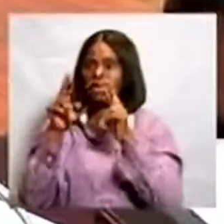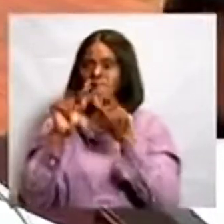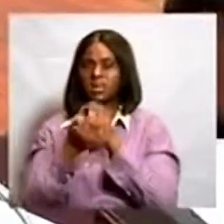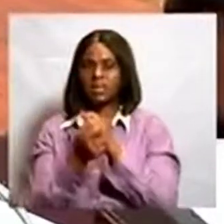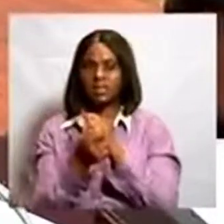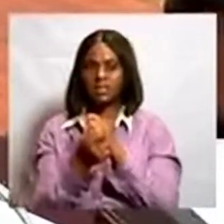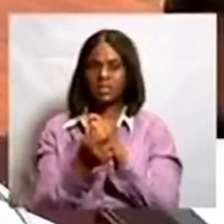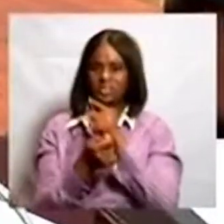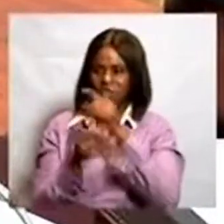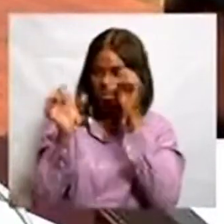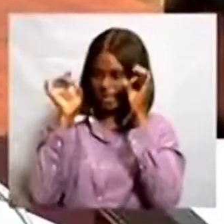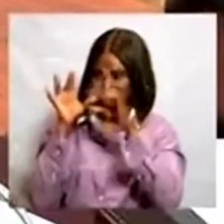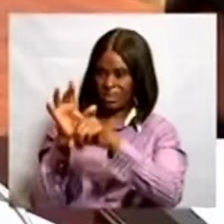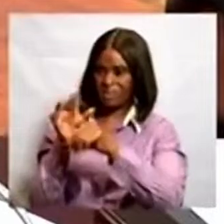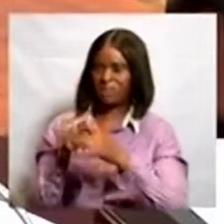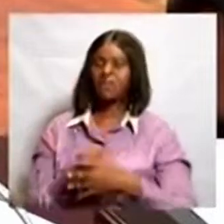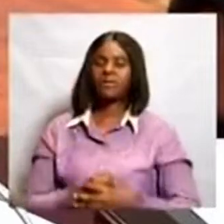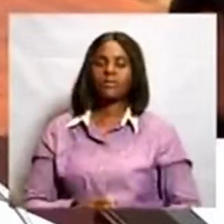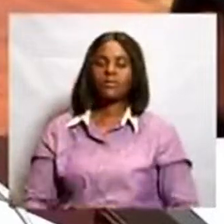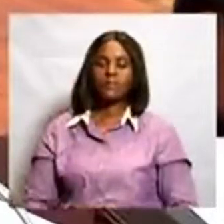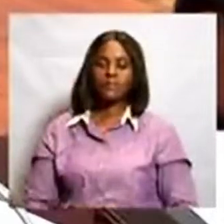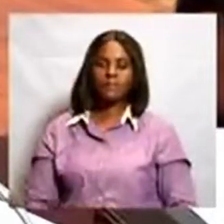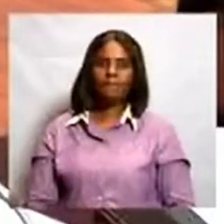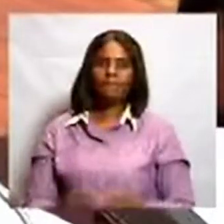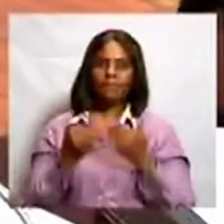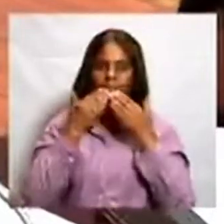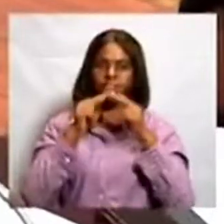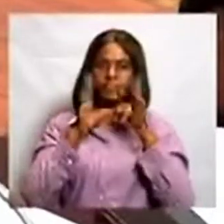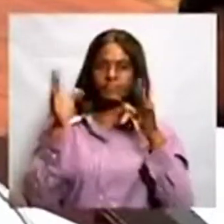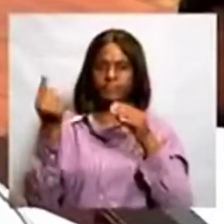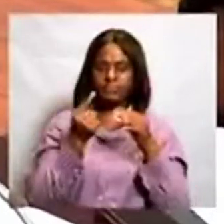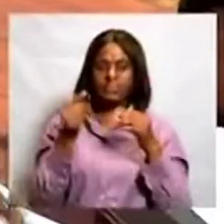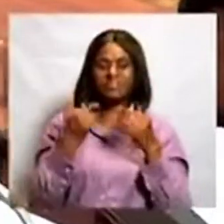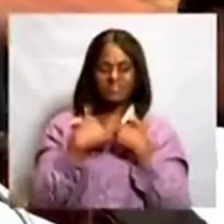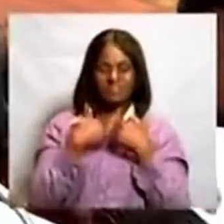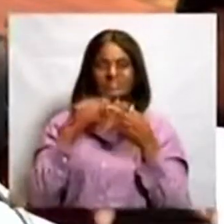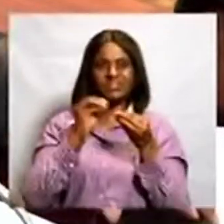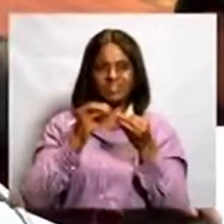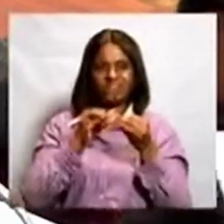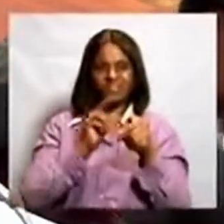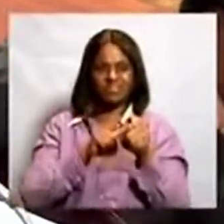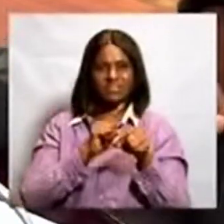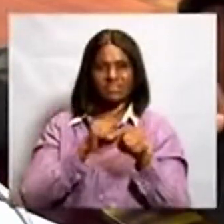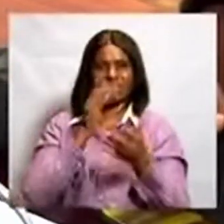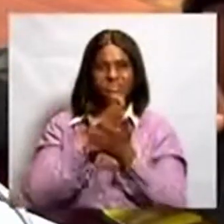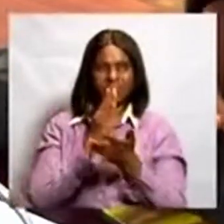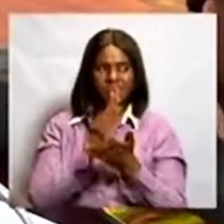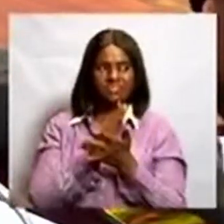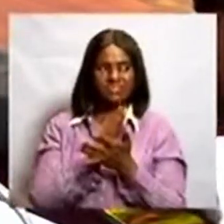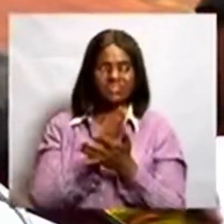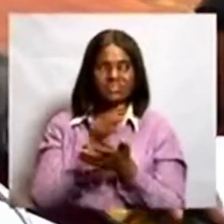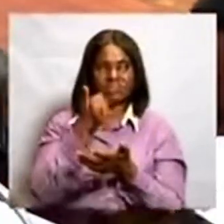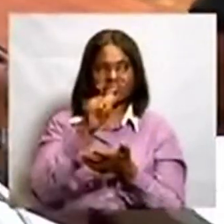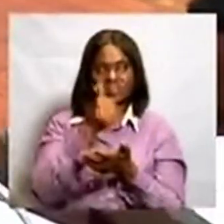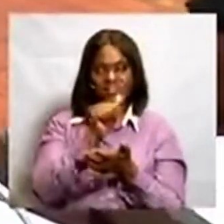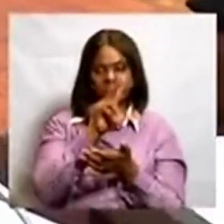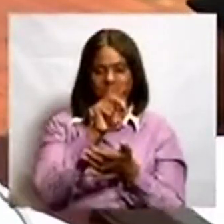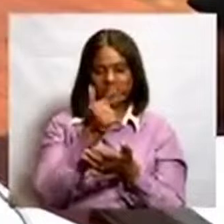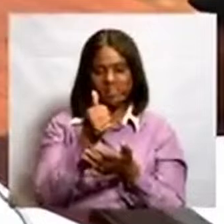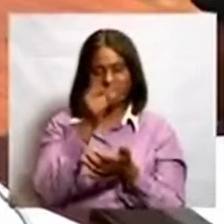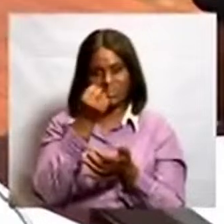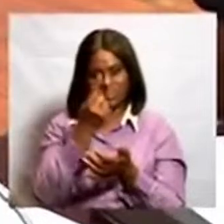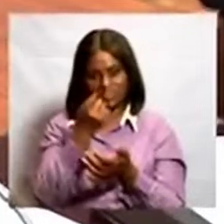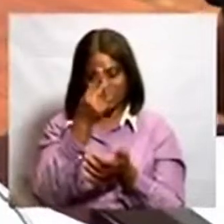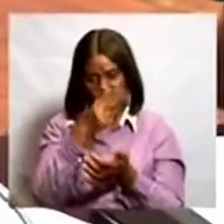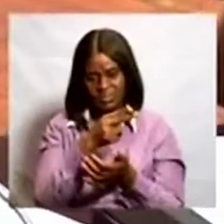That should not happen. Thank you very much for coming. I wish we had more time, but we should have stopped at 10:30. Now it's 11